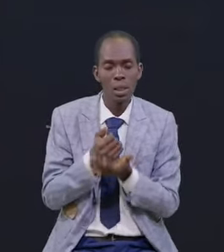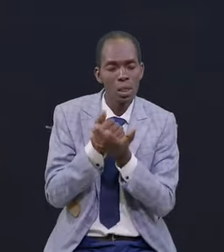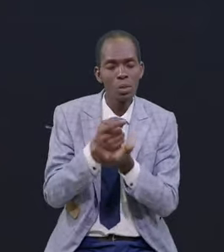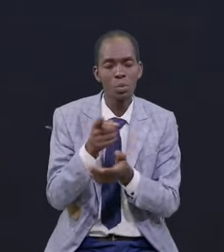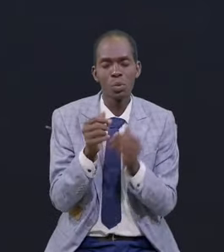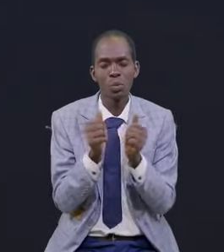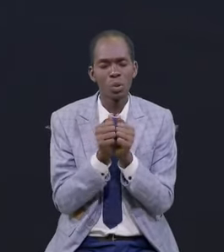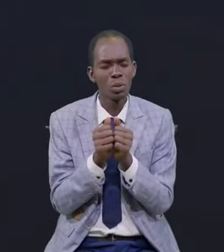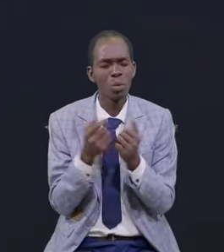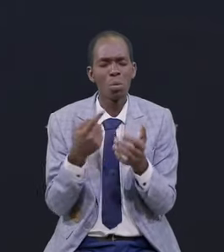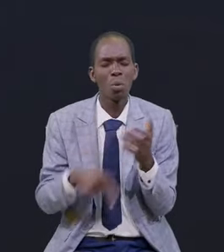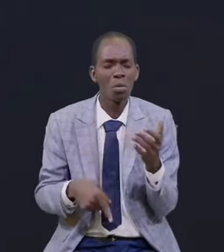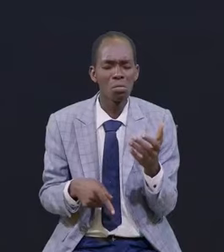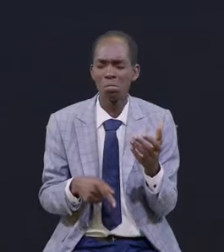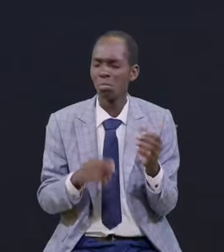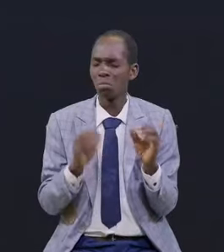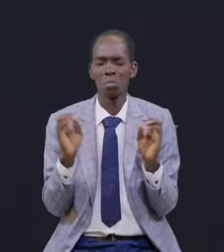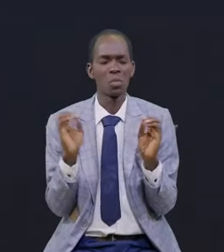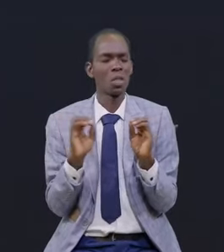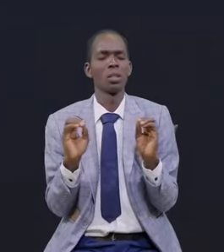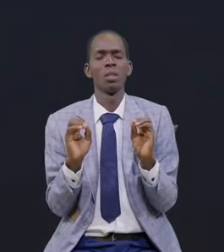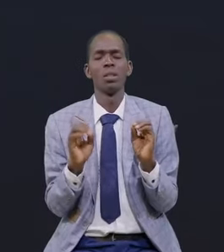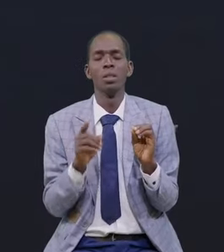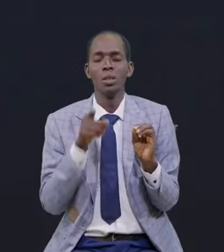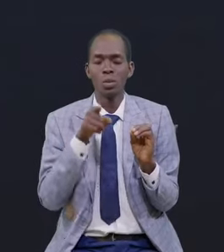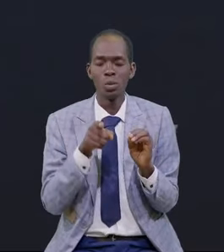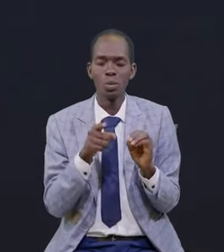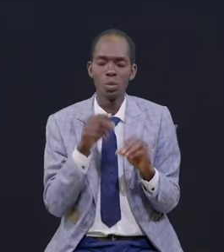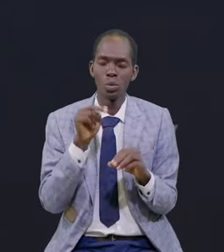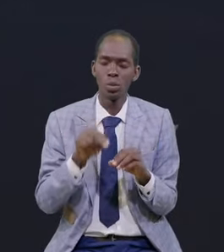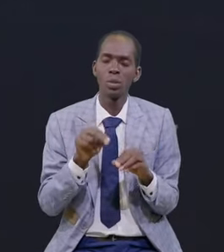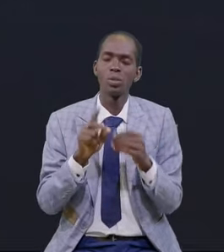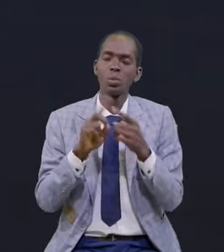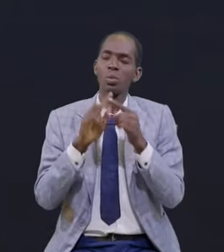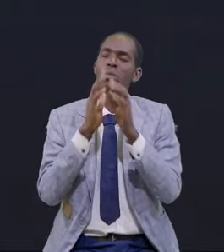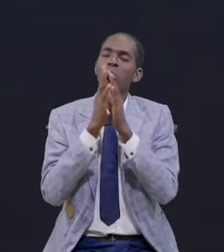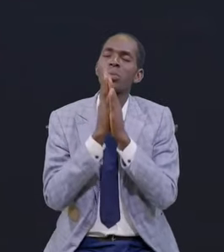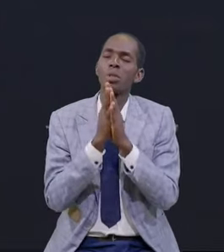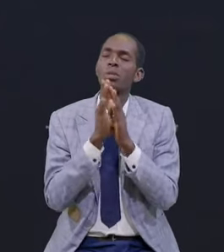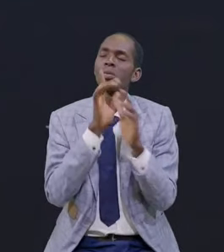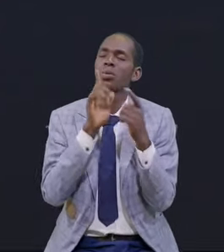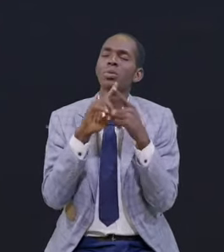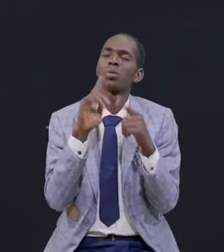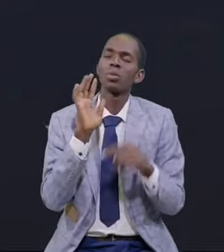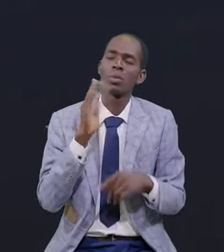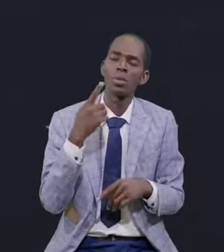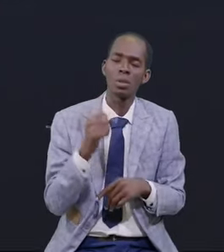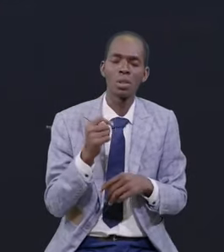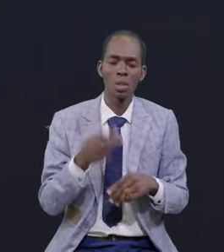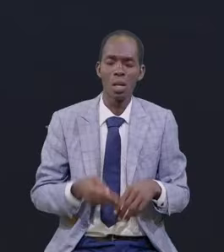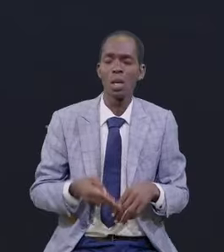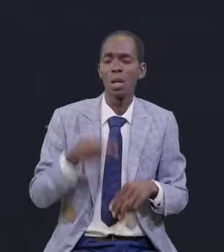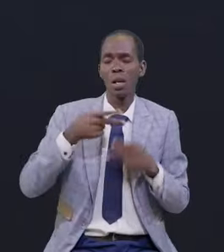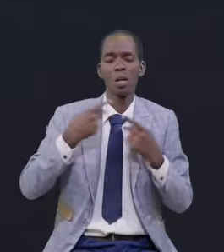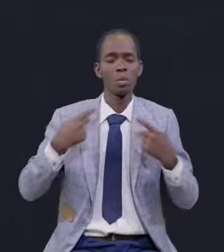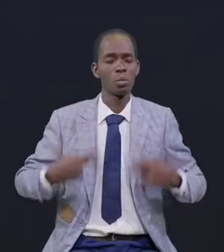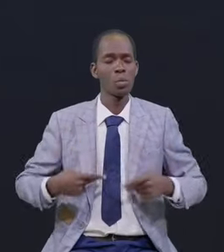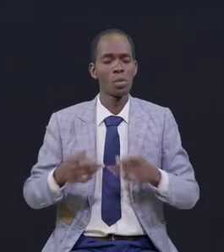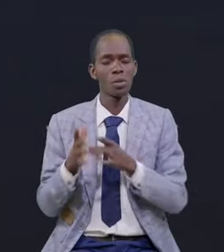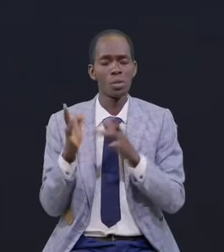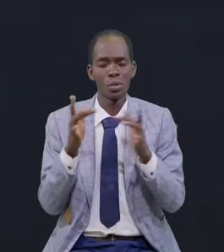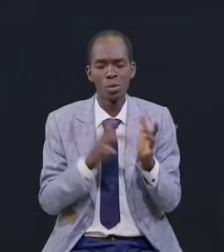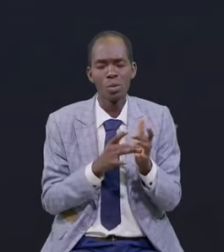to the great high priest he's the Healer of the sick with his strives with his strives we are